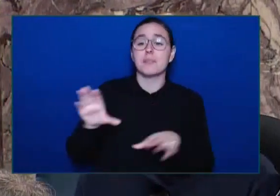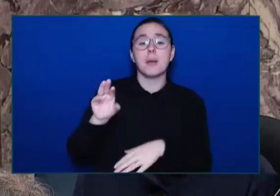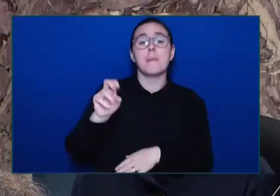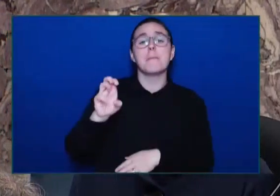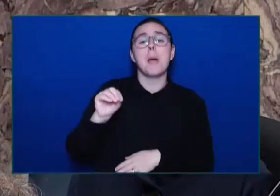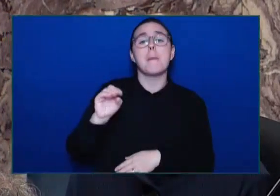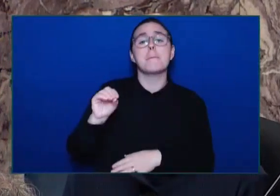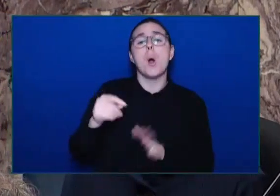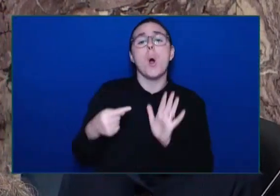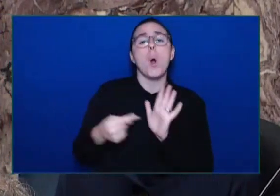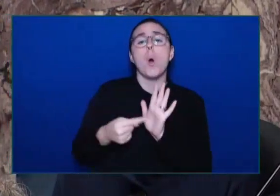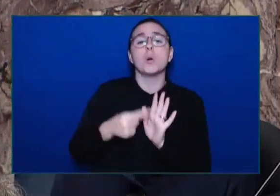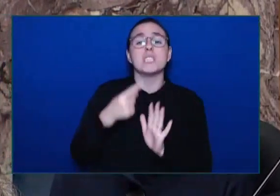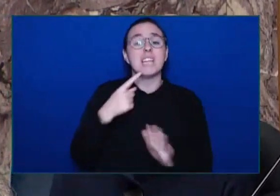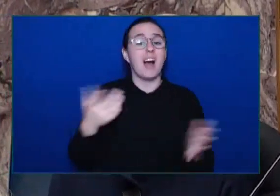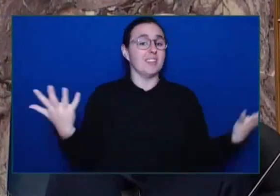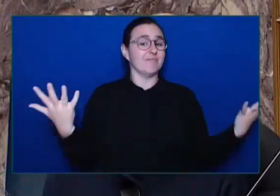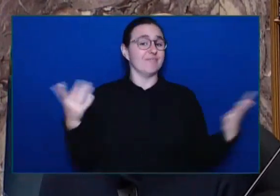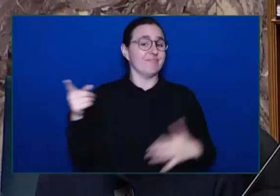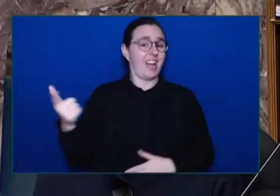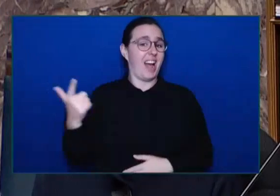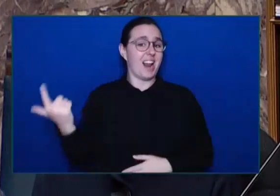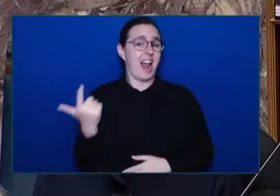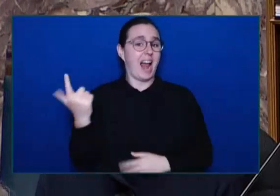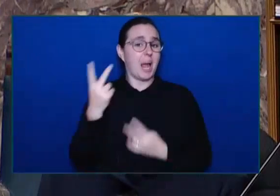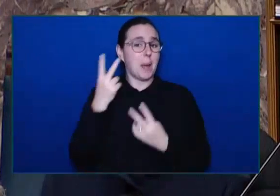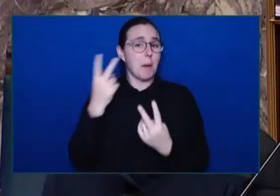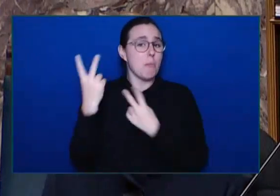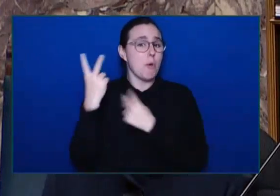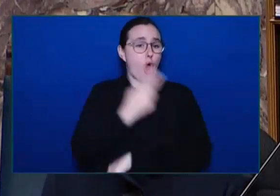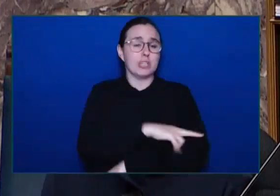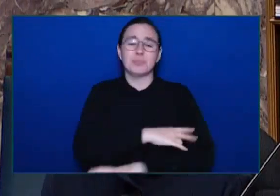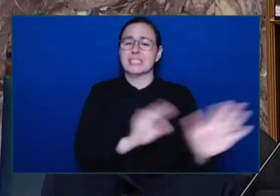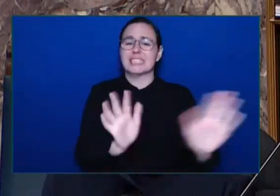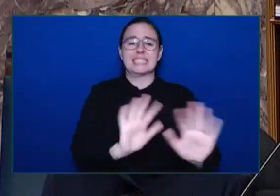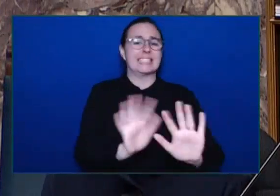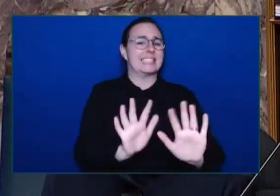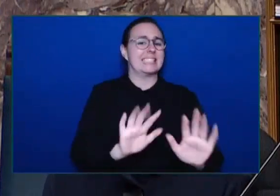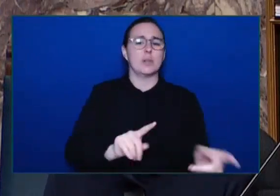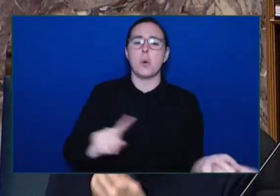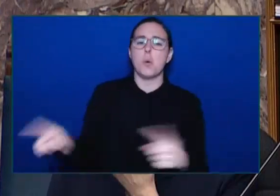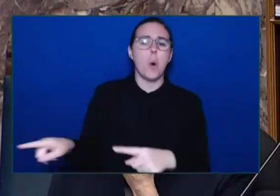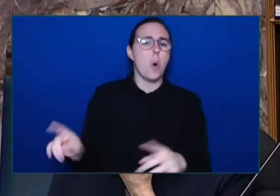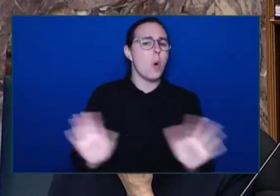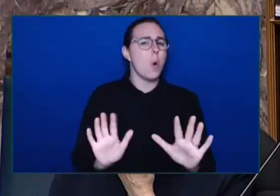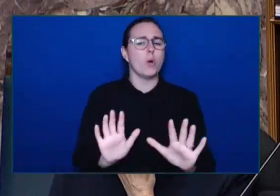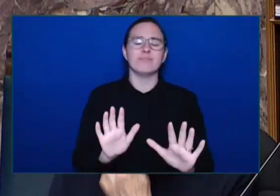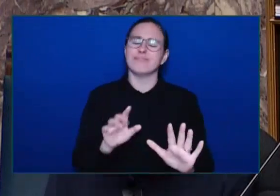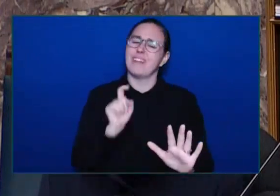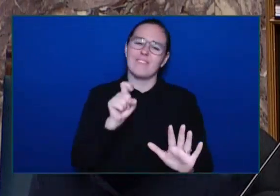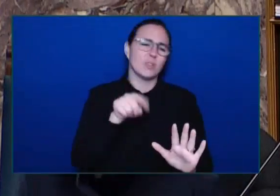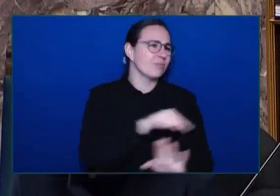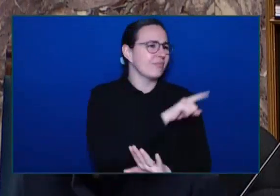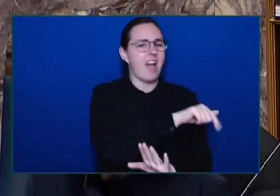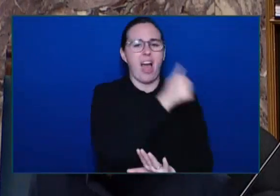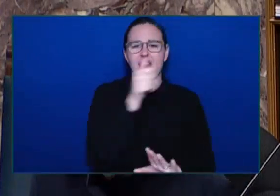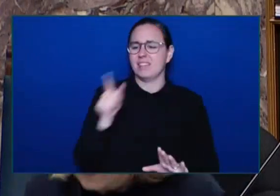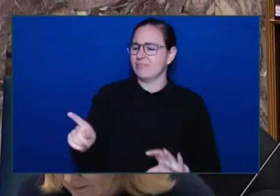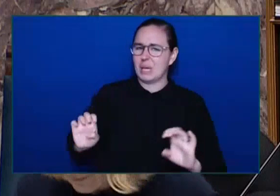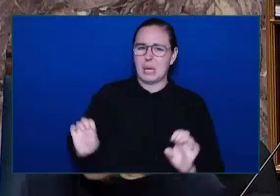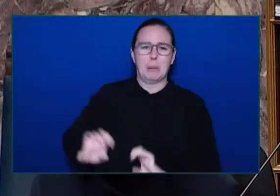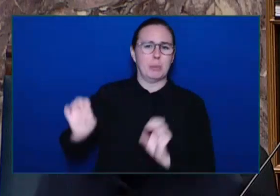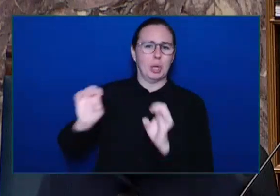Why? Due to the dire and near catastrophic situation in the emergency department. This is a highly